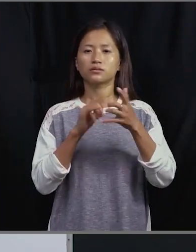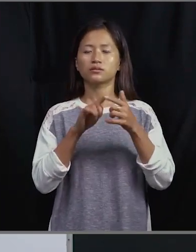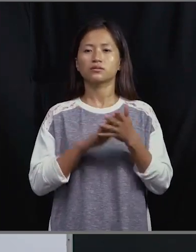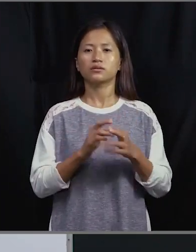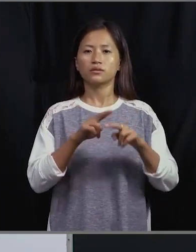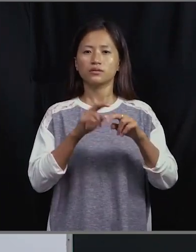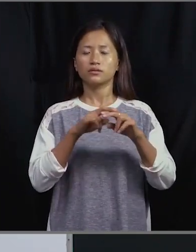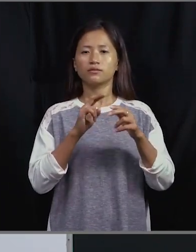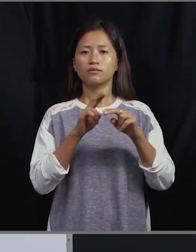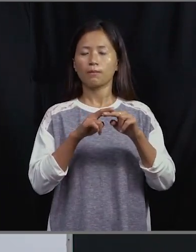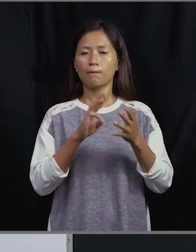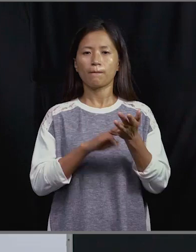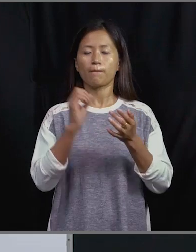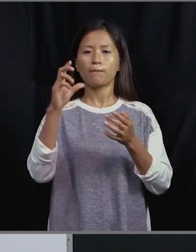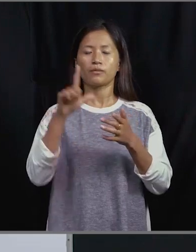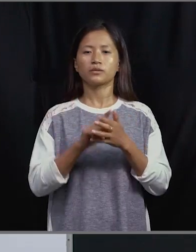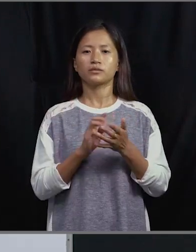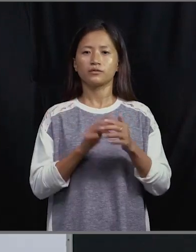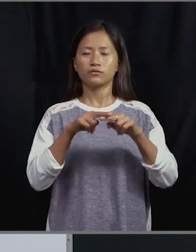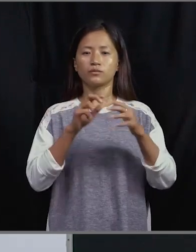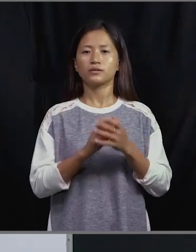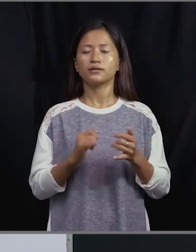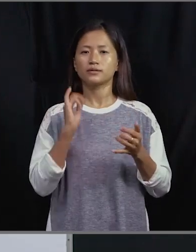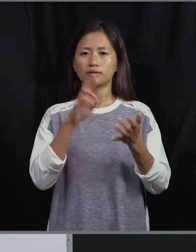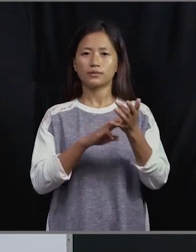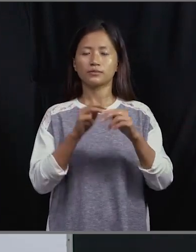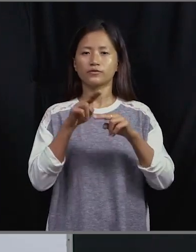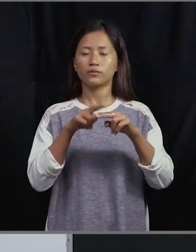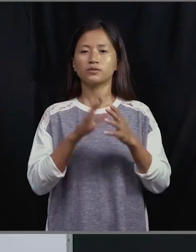formula and the molecular formulas, they are the same.